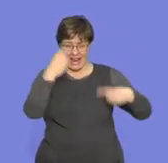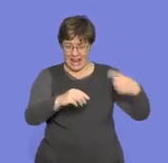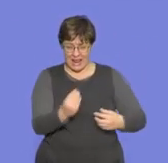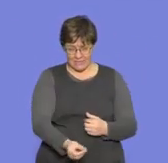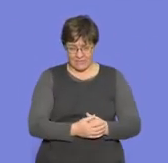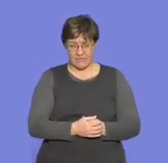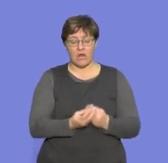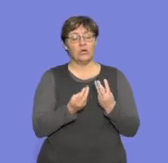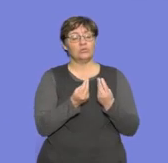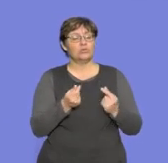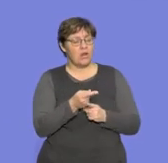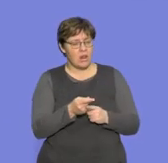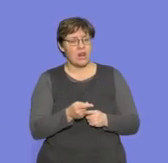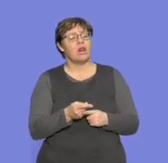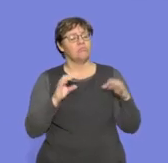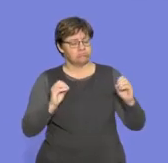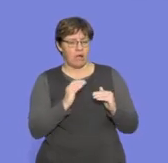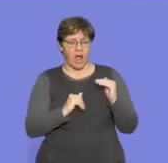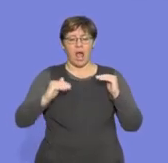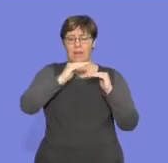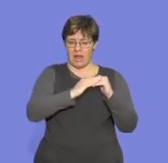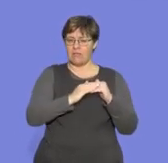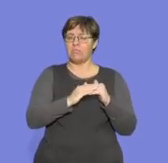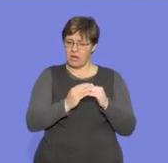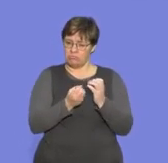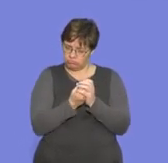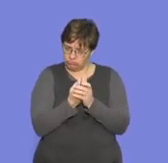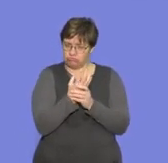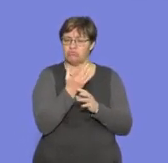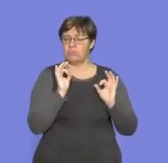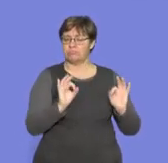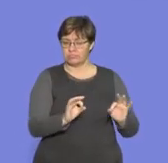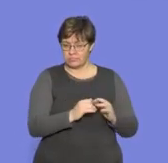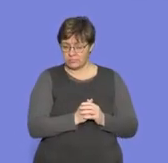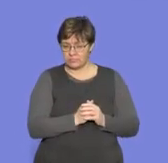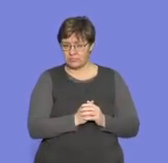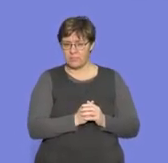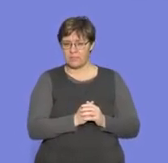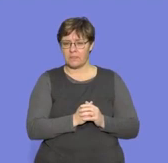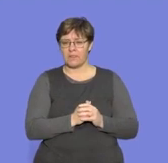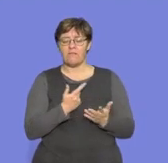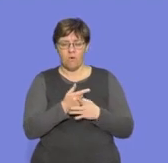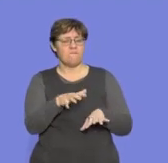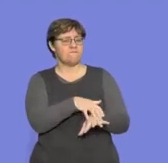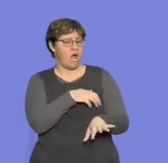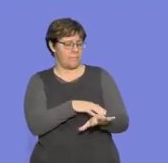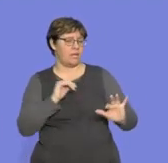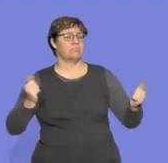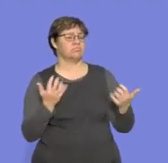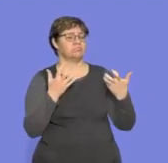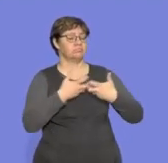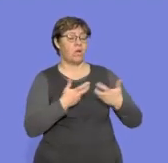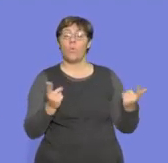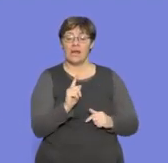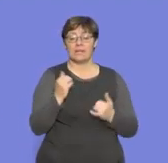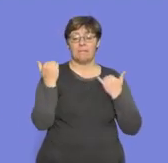rich upper layer, which is fertile. Very conducive for farming, especially of maize,